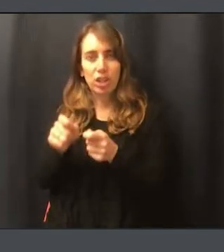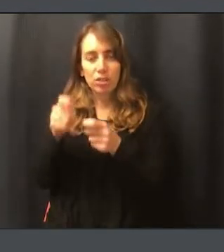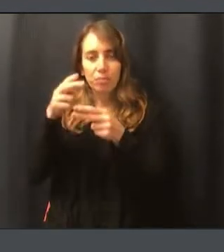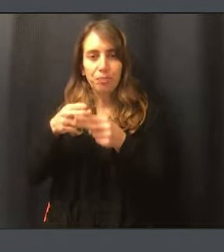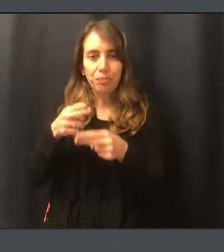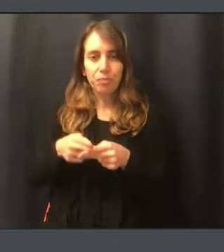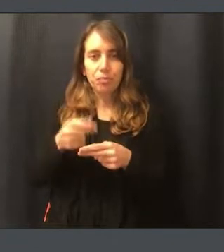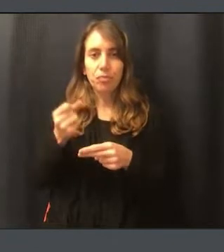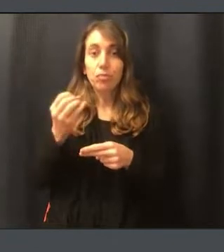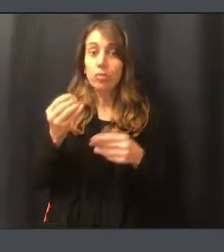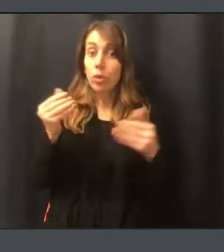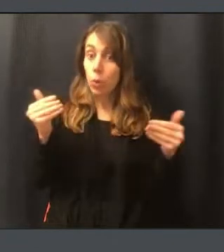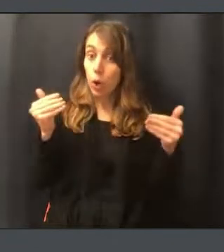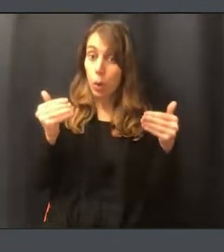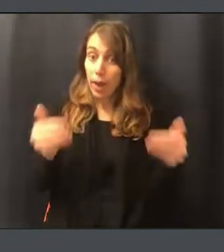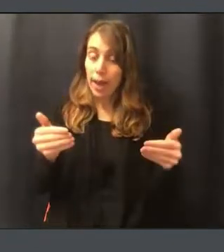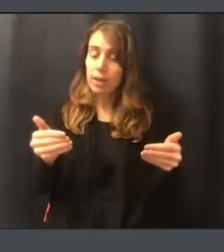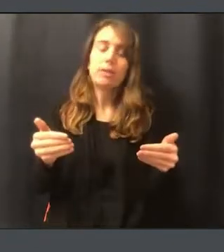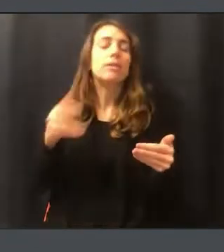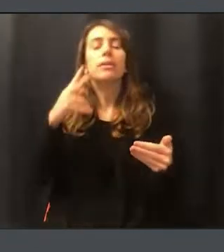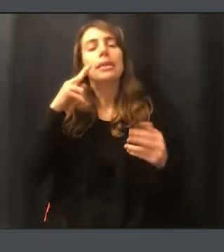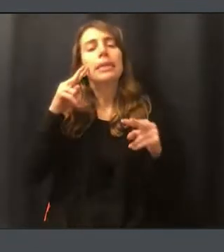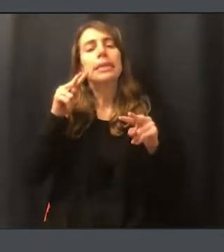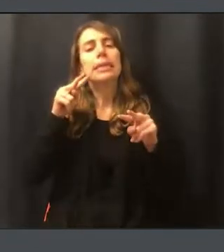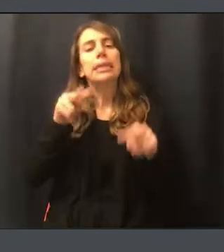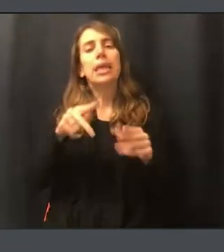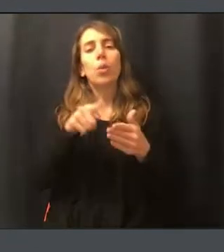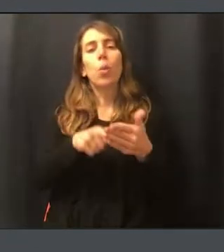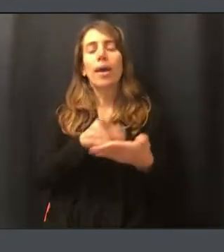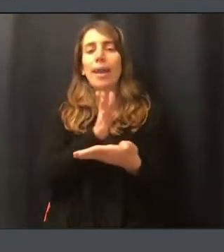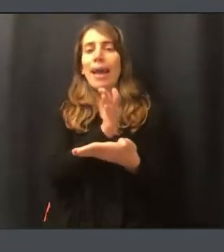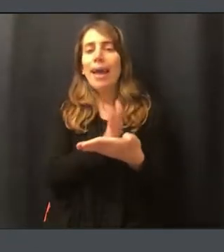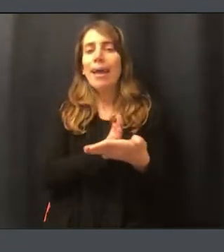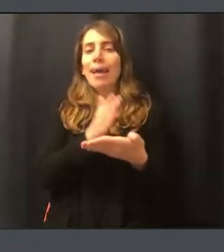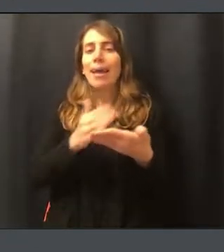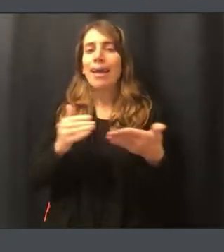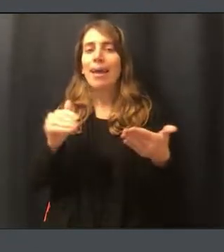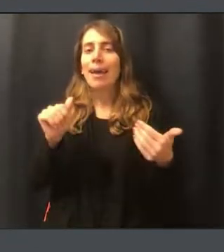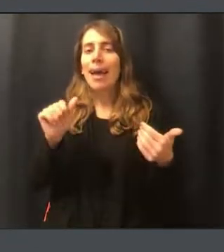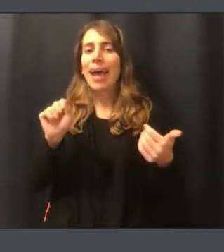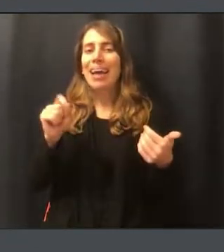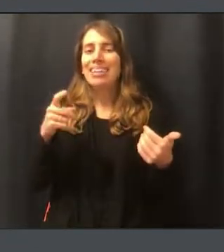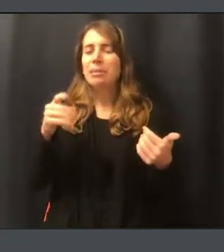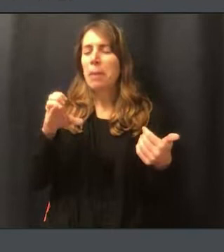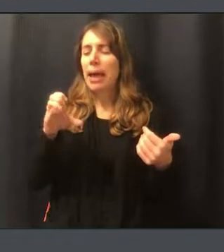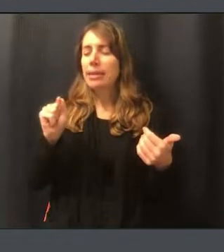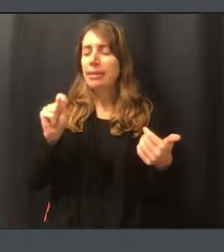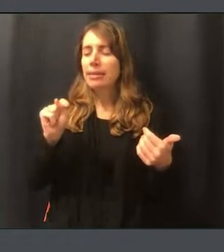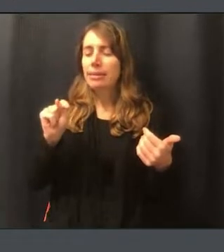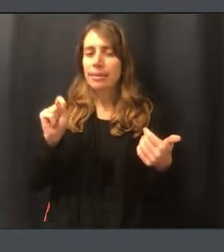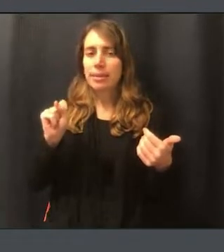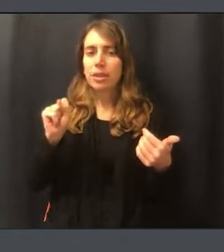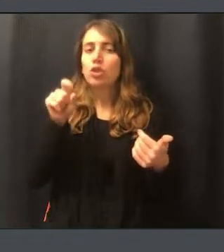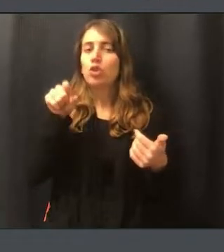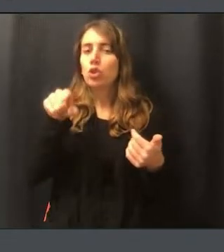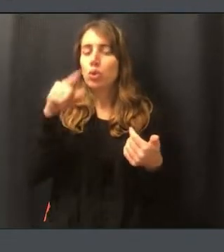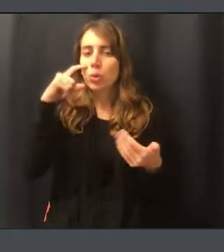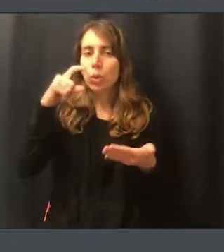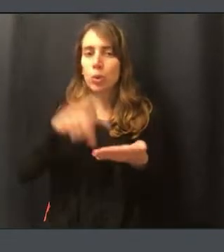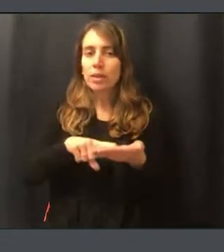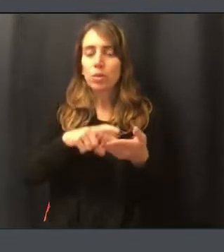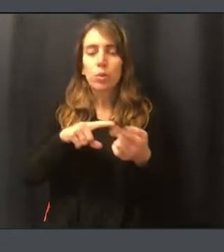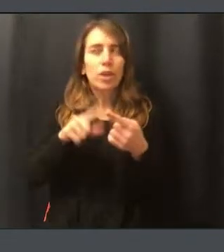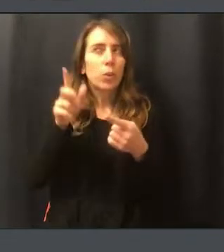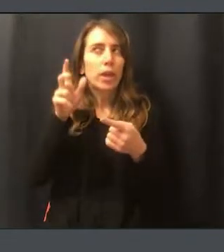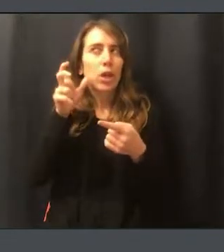go ahead and see what aspects you notice. I'll have the chat window open to see what people say. And as you hear this child and